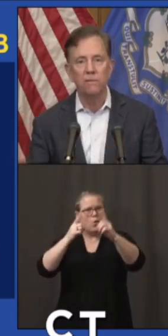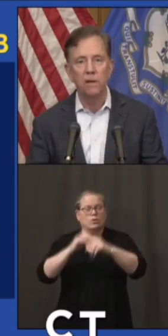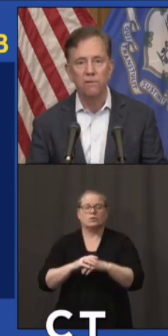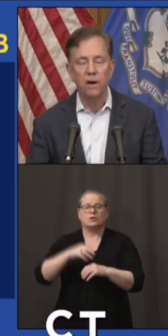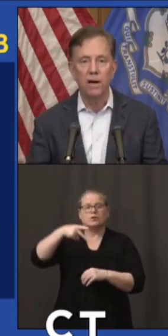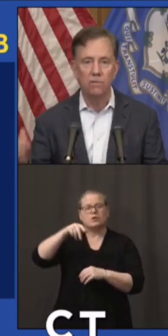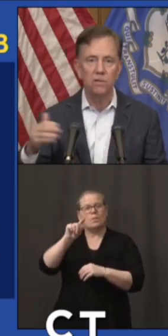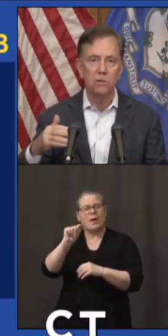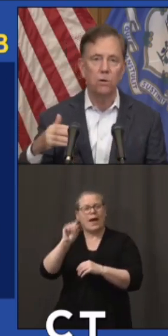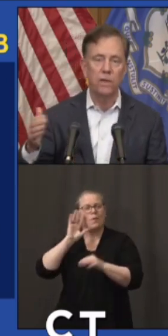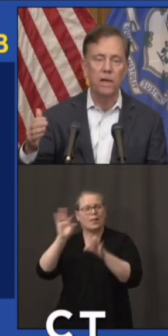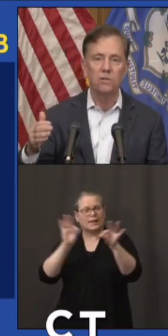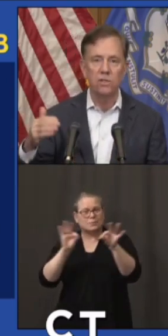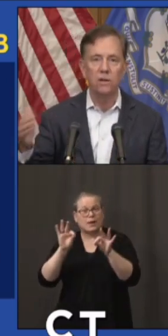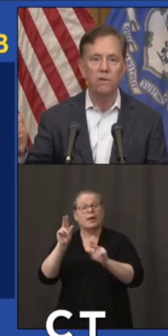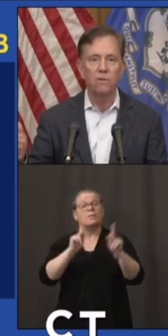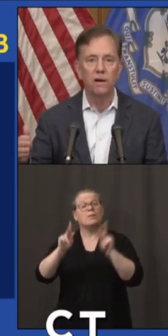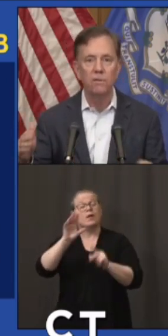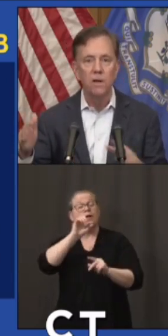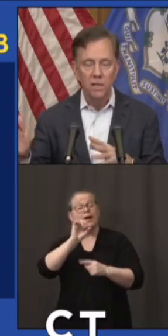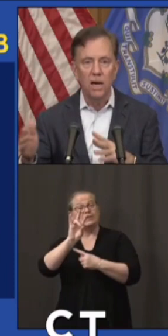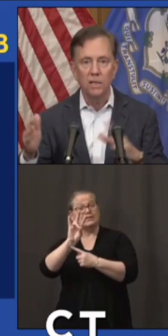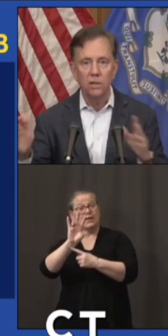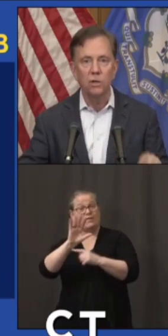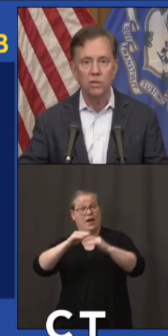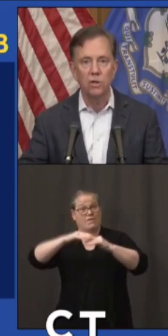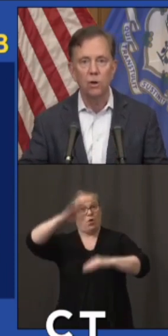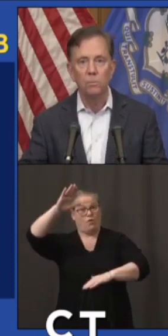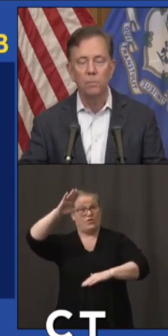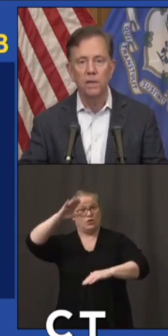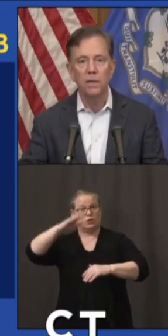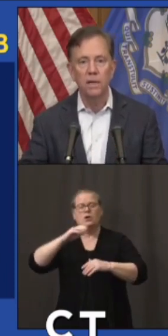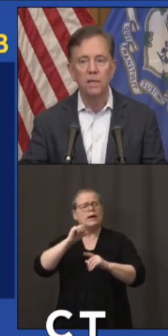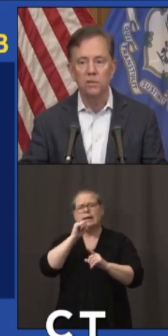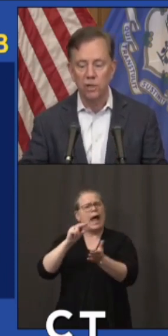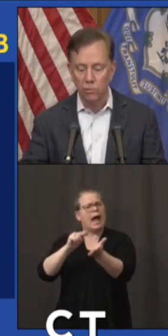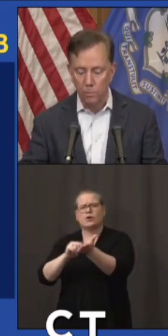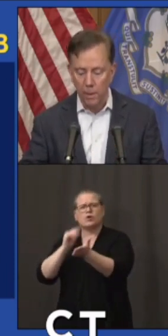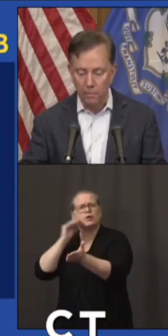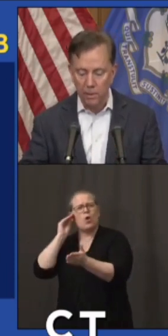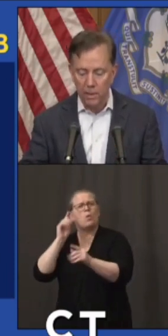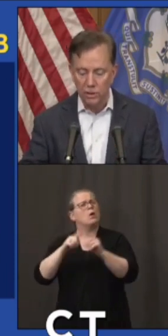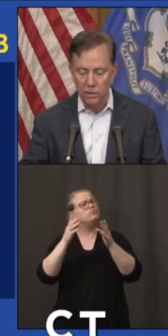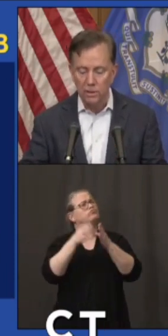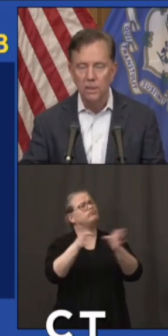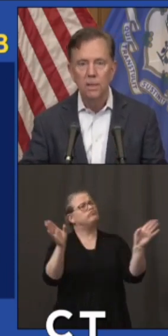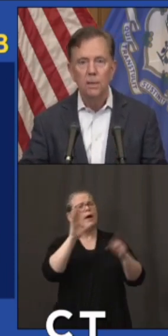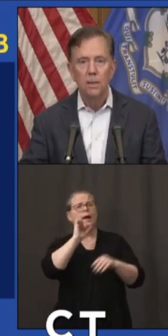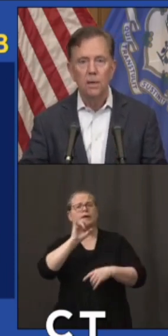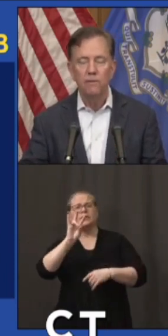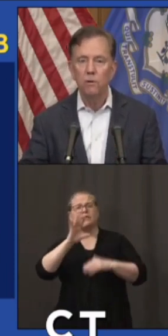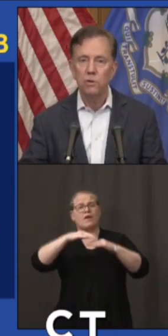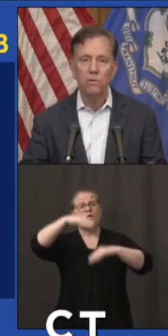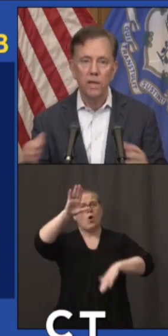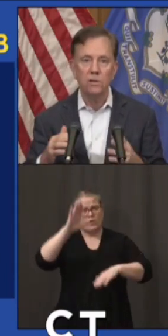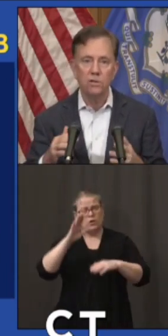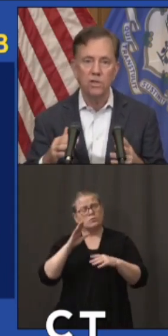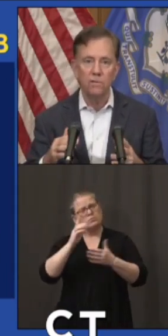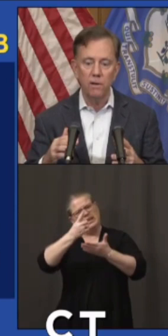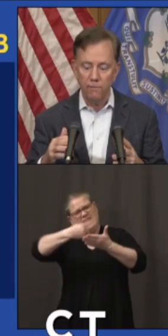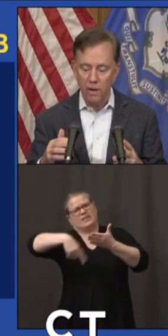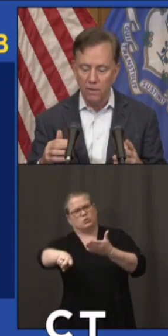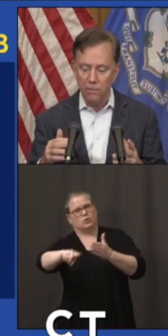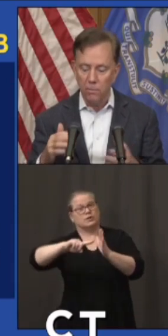of 75. These are over the age of 75, not in the nursing home, but in the general population. Folks over the